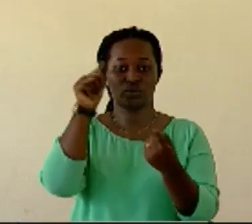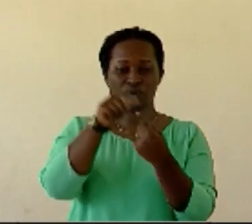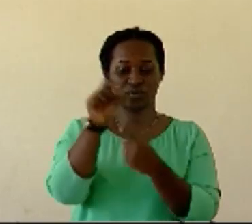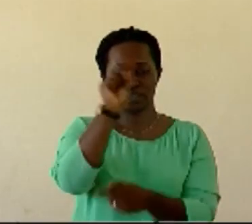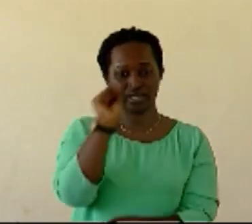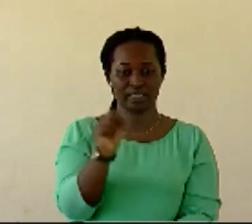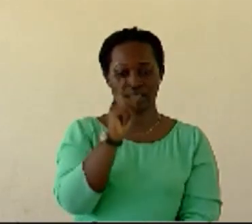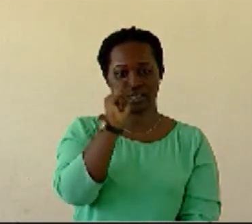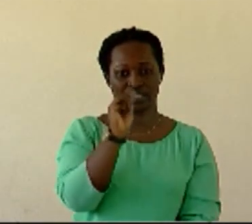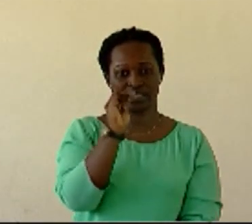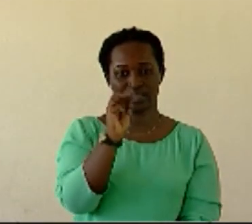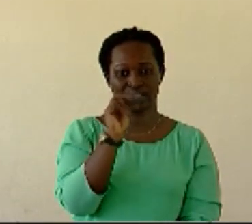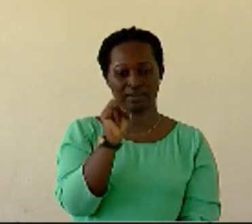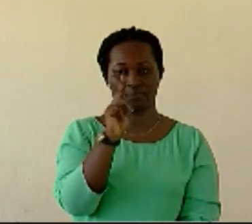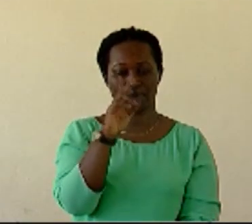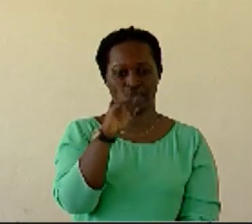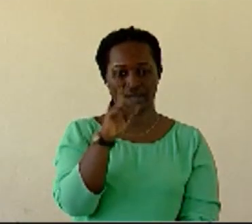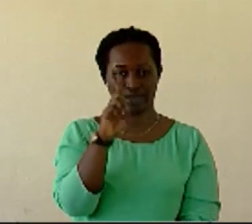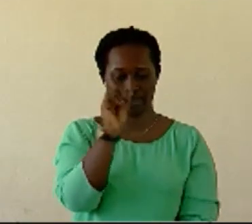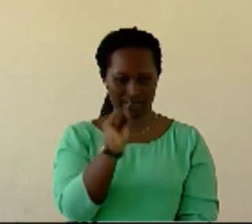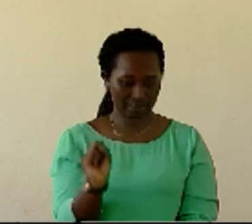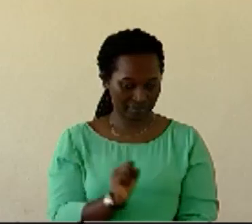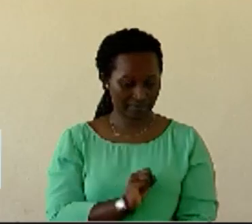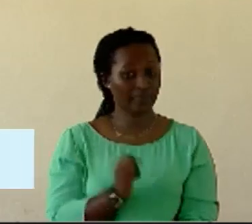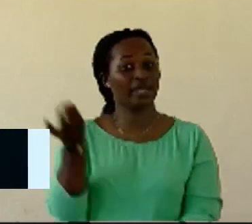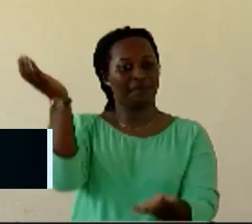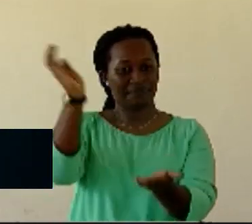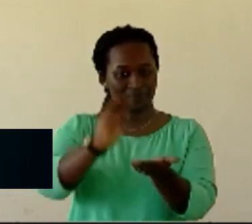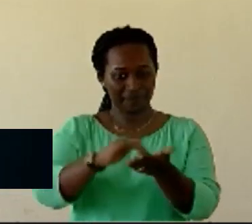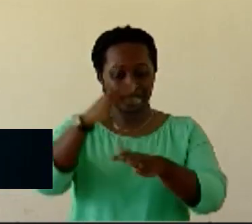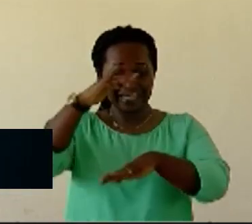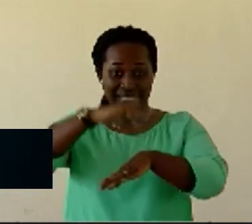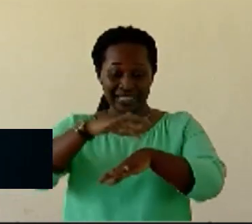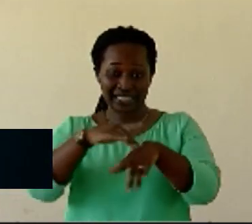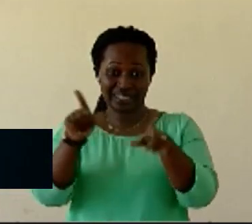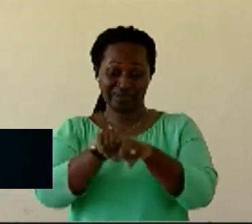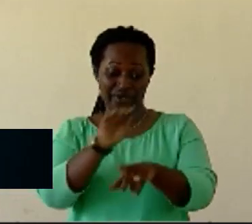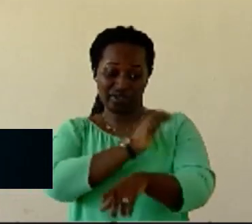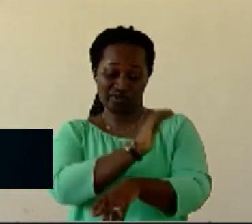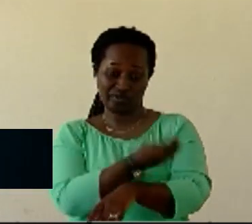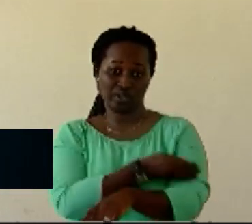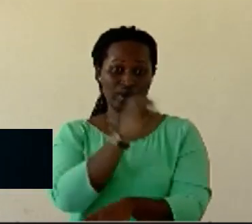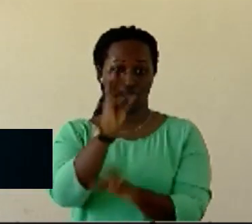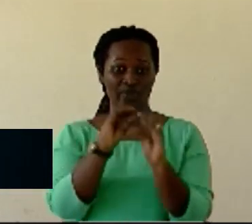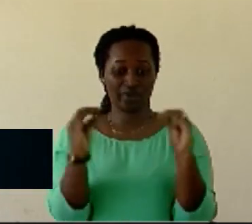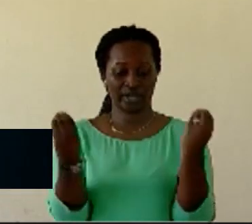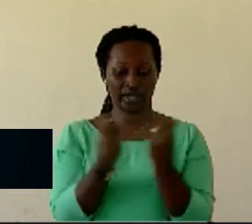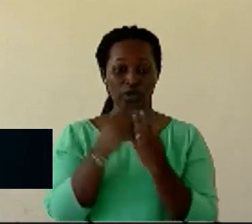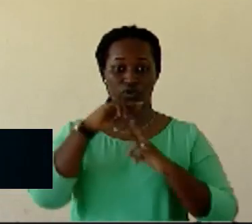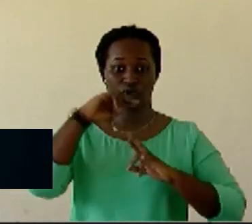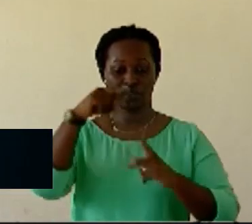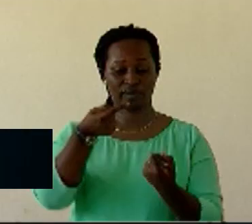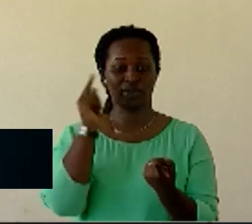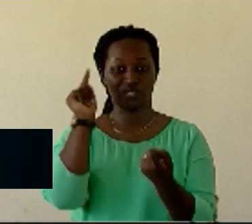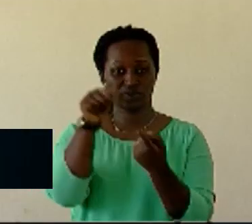stimulus. I repeat, sensitivity is the ability of organisms to respond